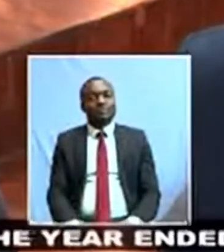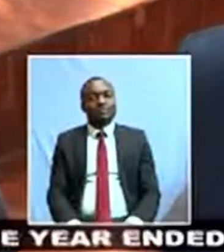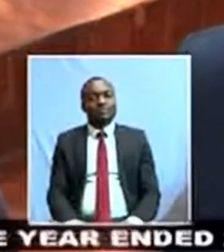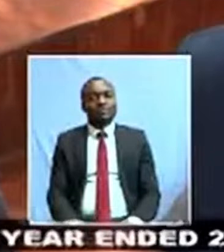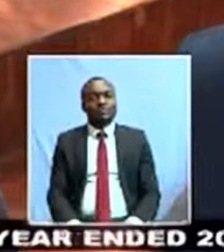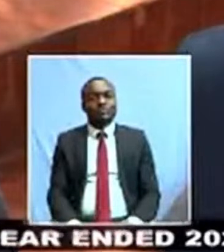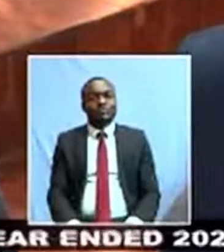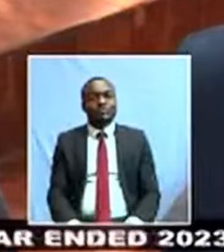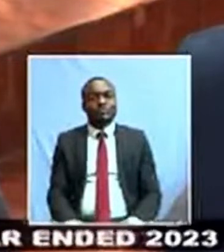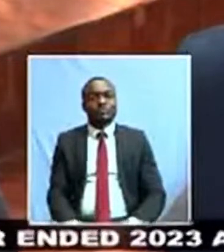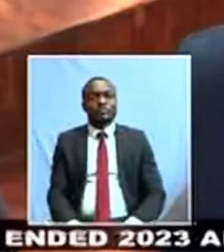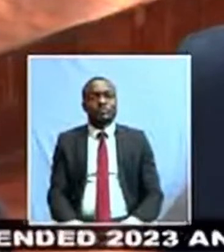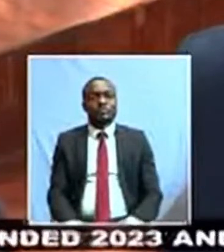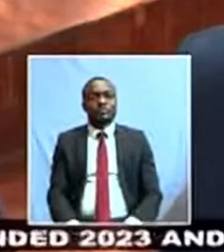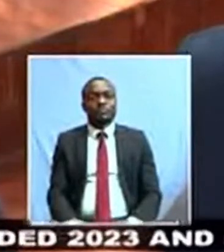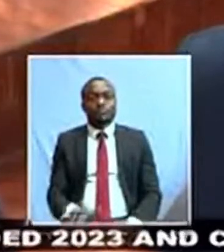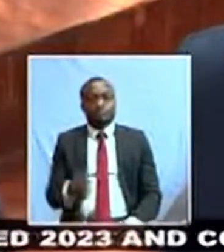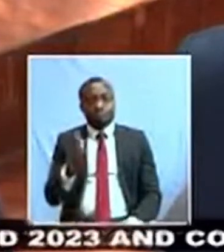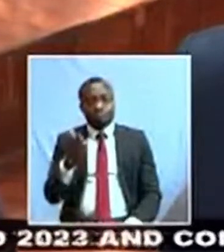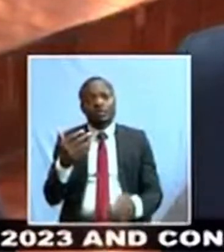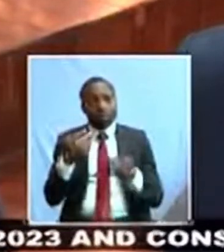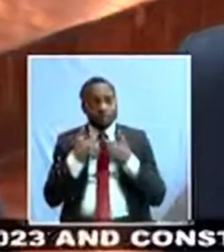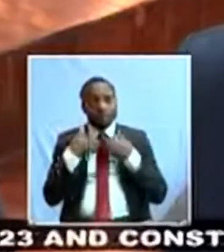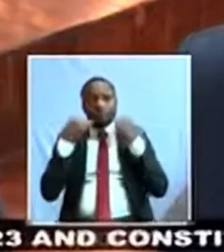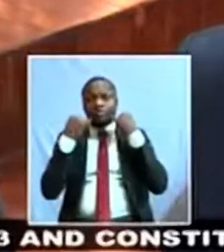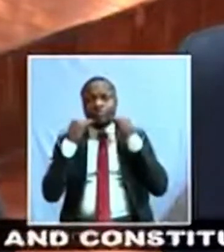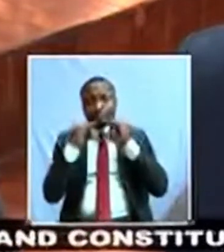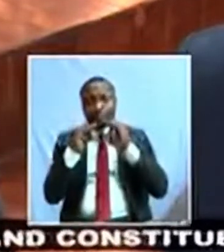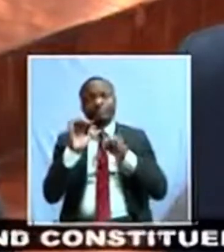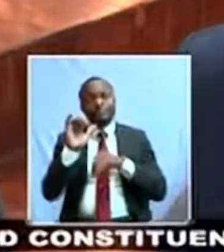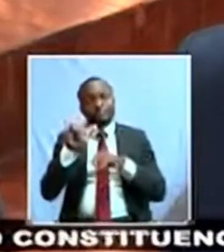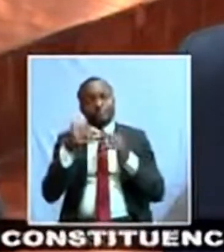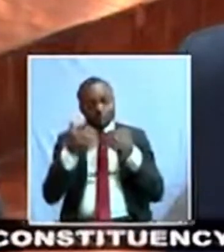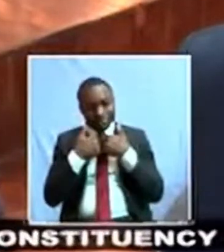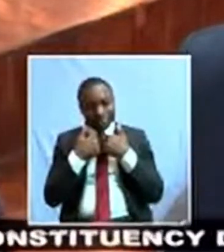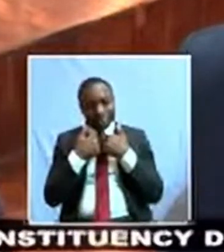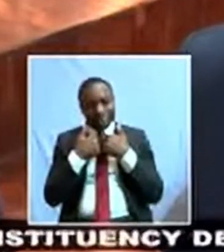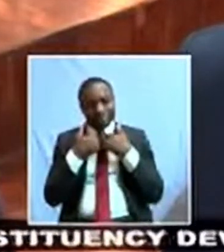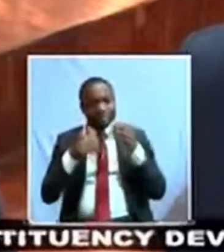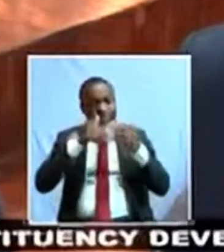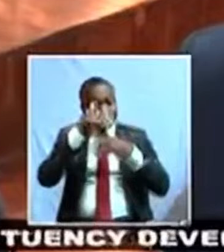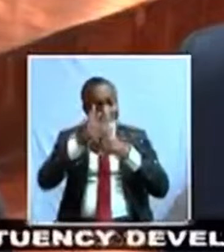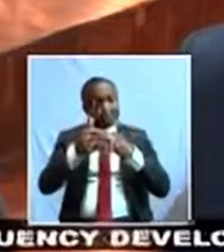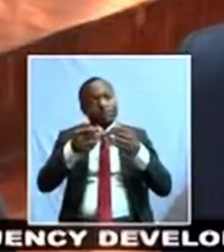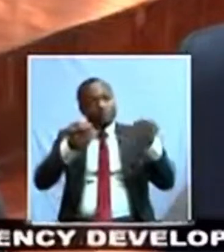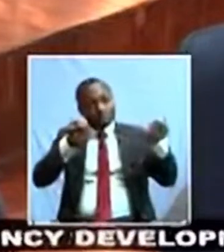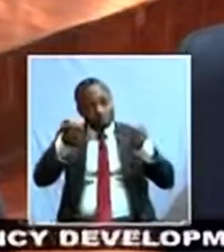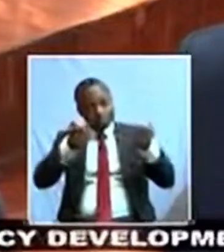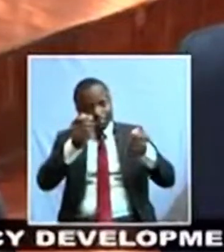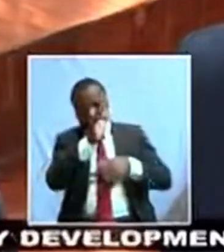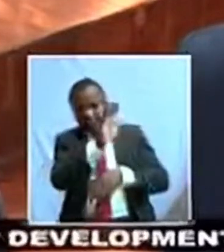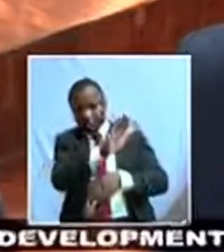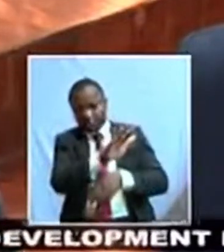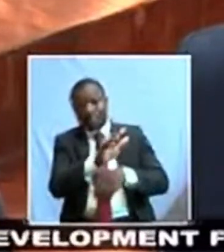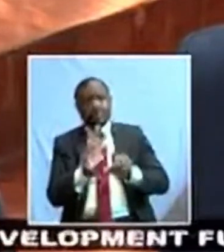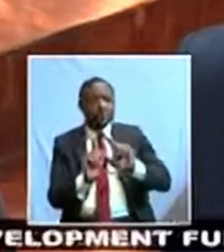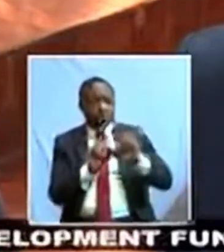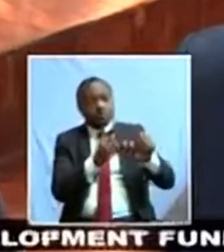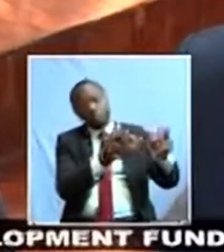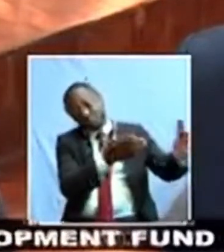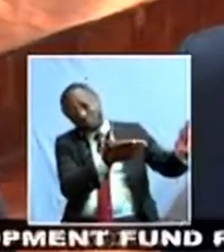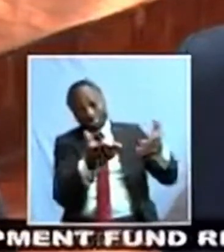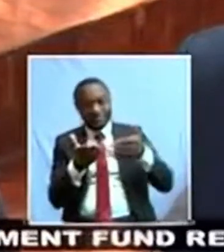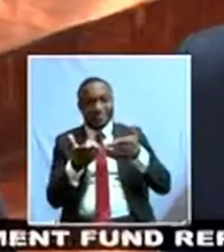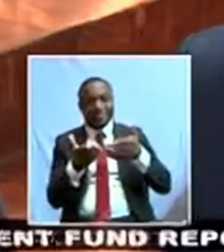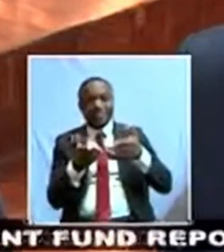the bank statements. You have that information? Yeah, we have them. They are outside in the vehicle. You can bring them